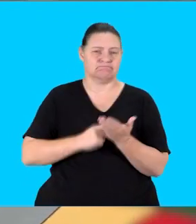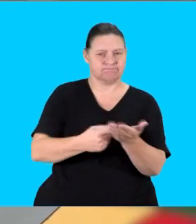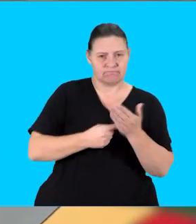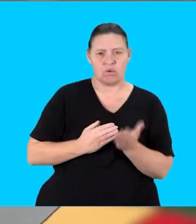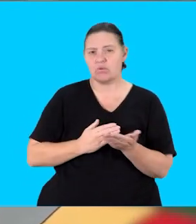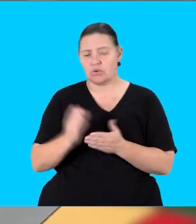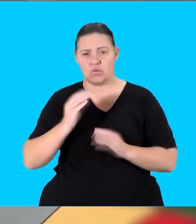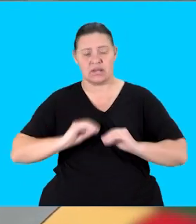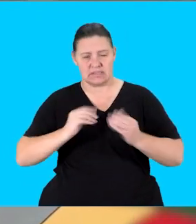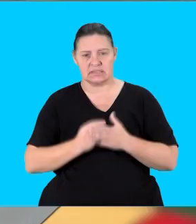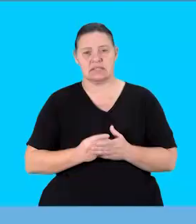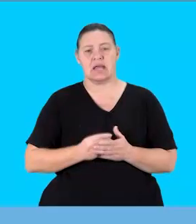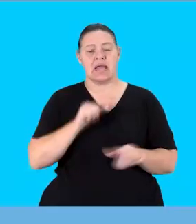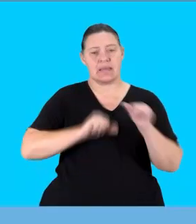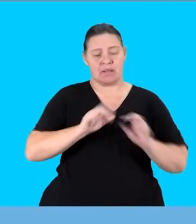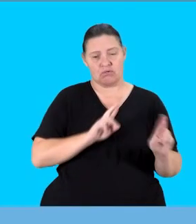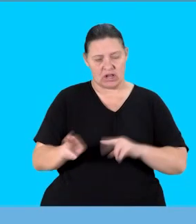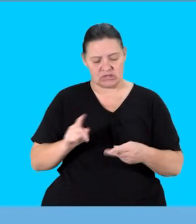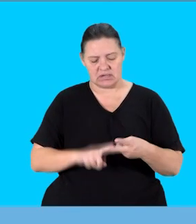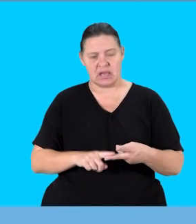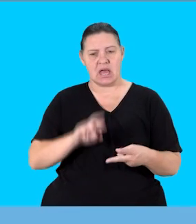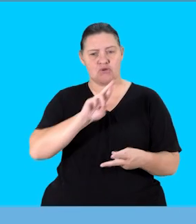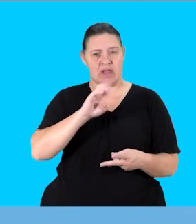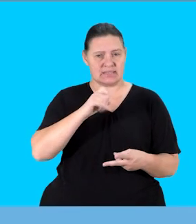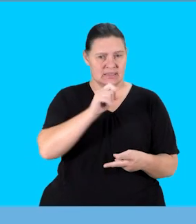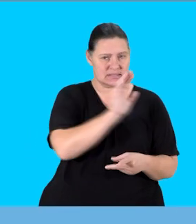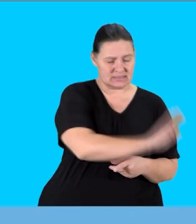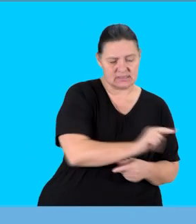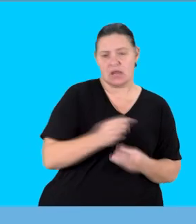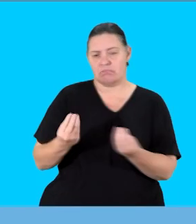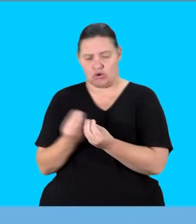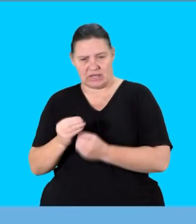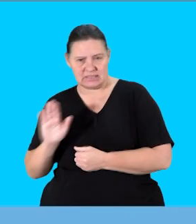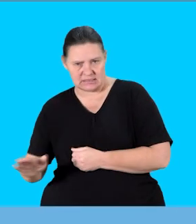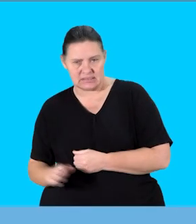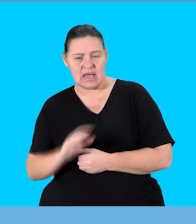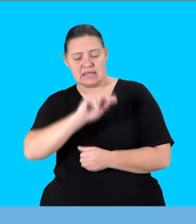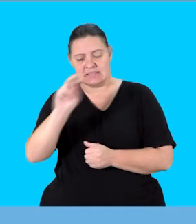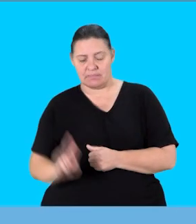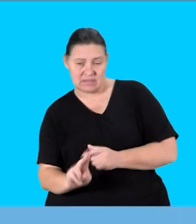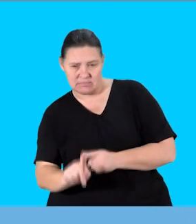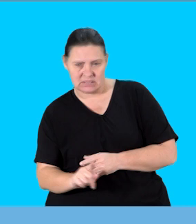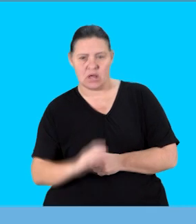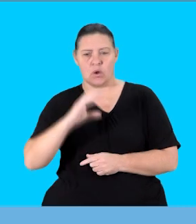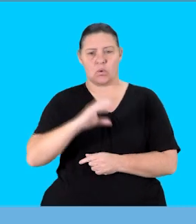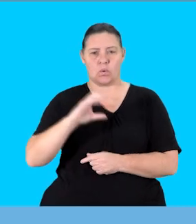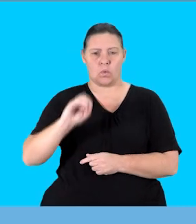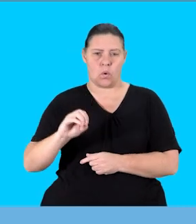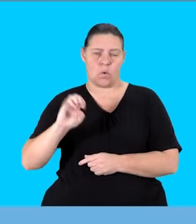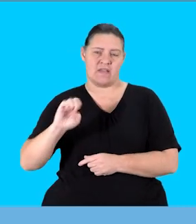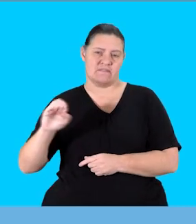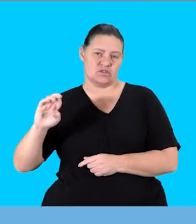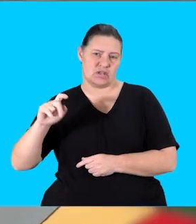be talking about throughout the lesson are chemical reaction, reactants, products, subscripts, and